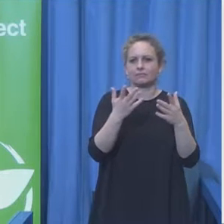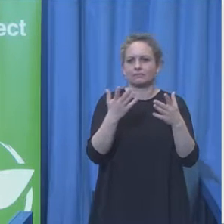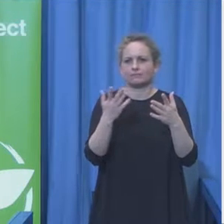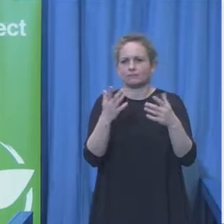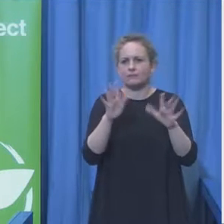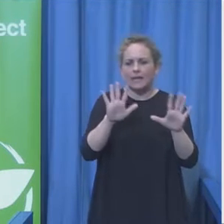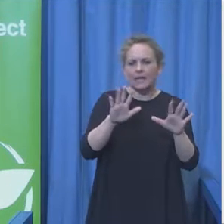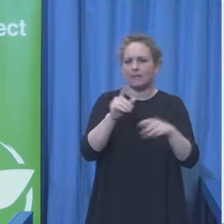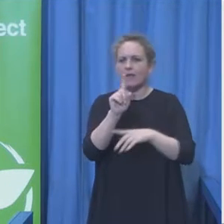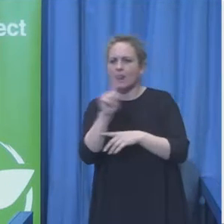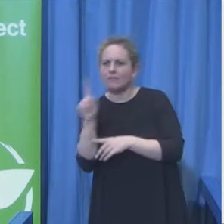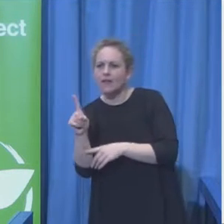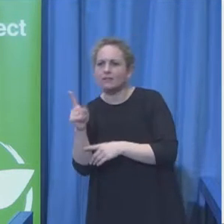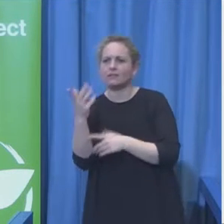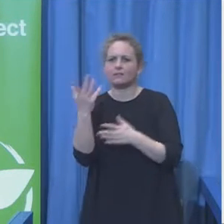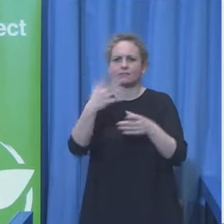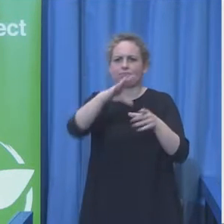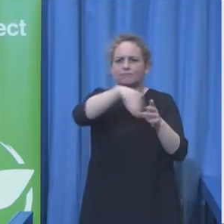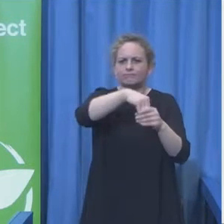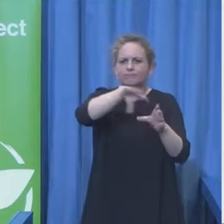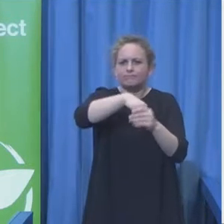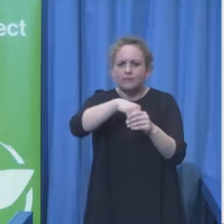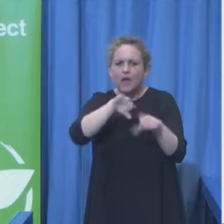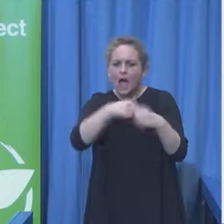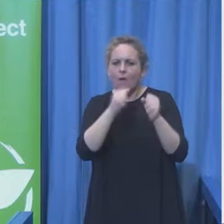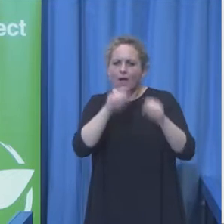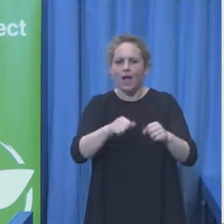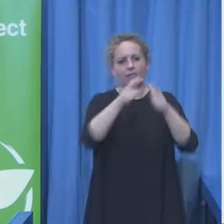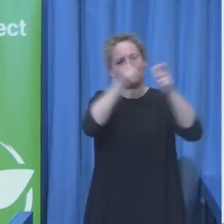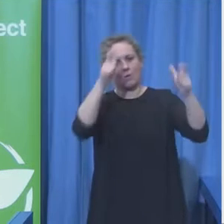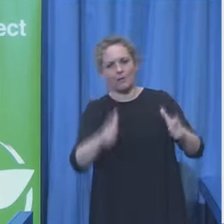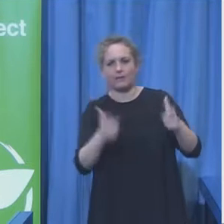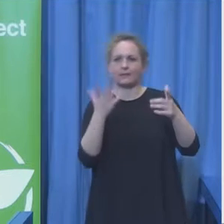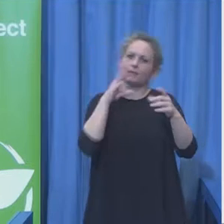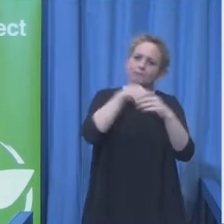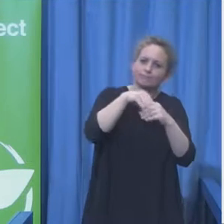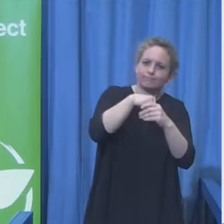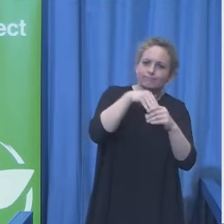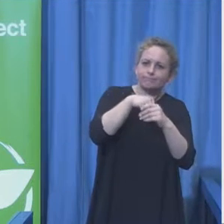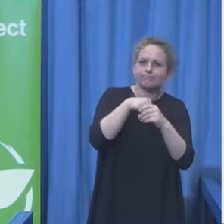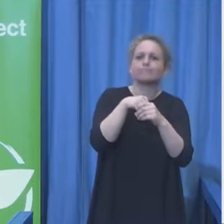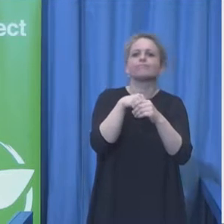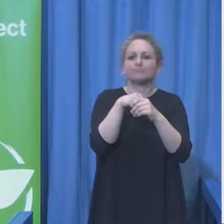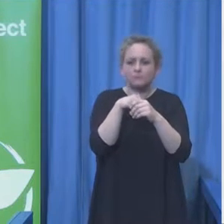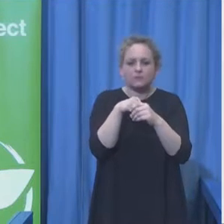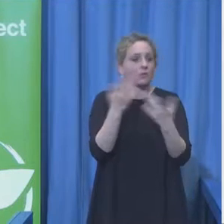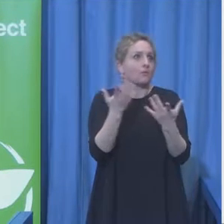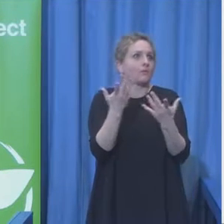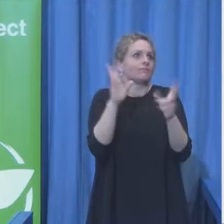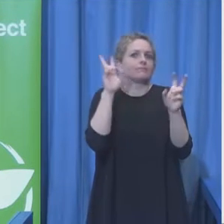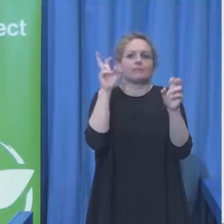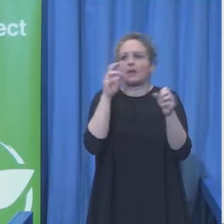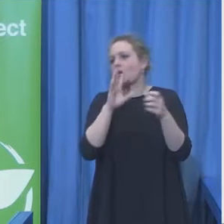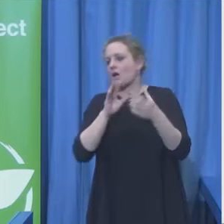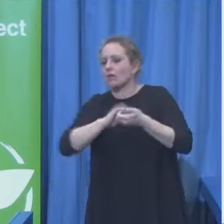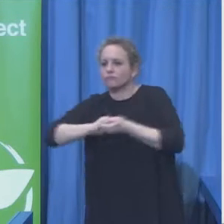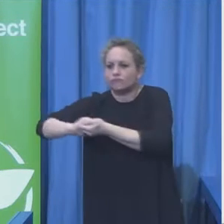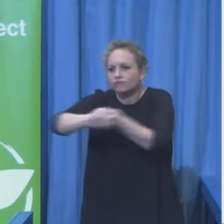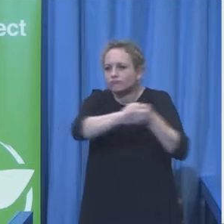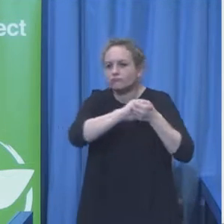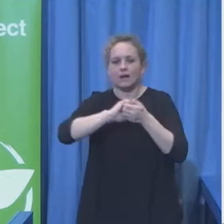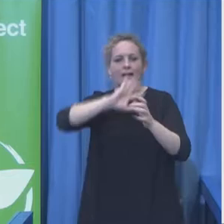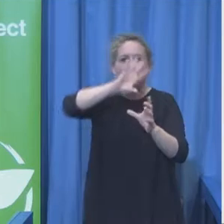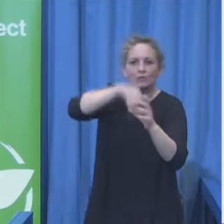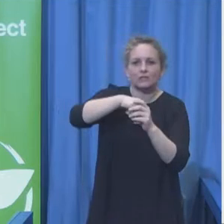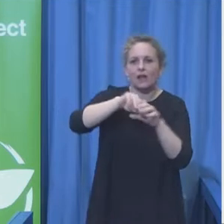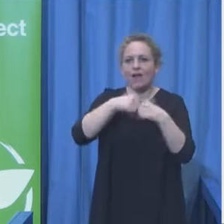and sustainable transportation systems, accessible and inclusive societies, are key, as well as, and we keep